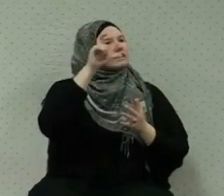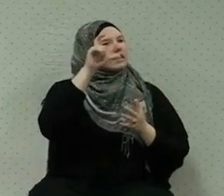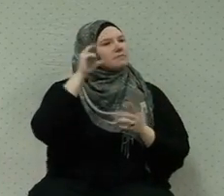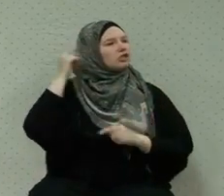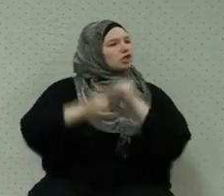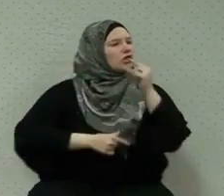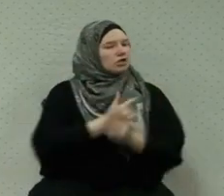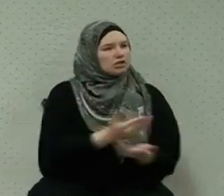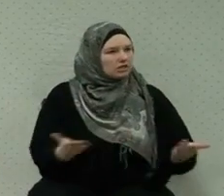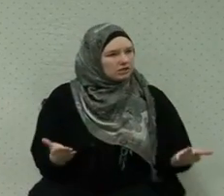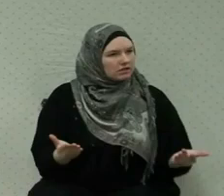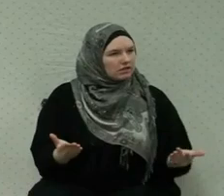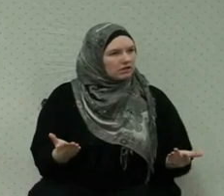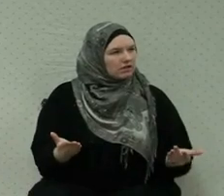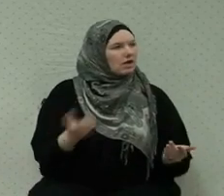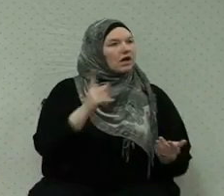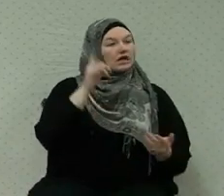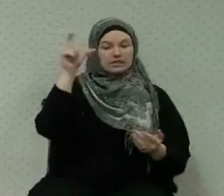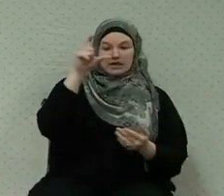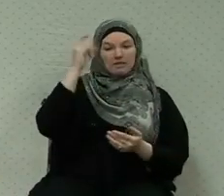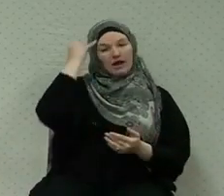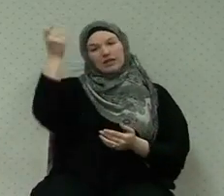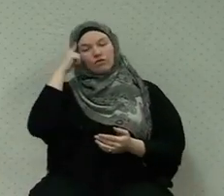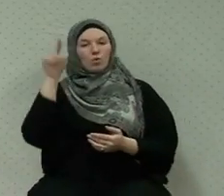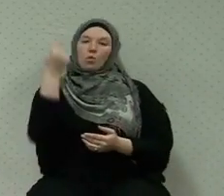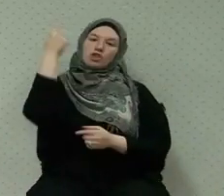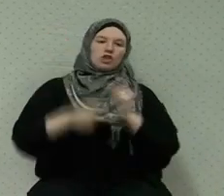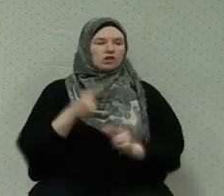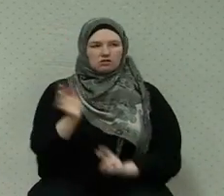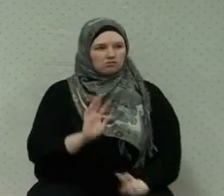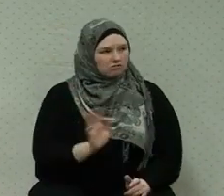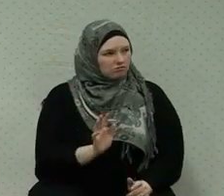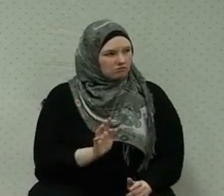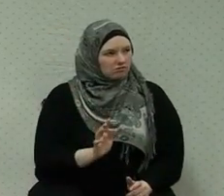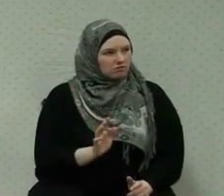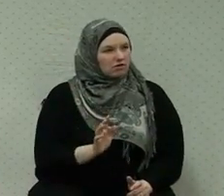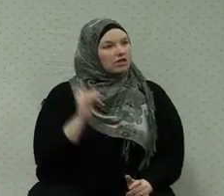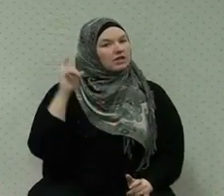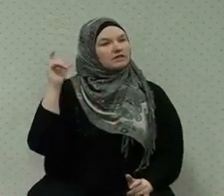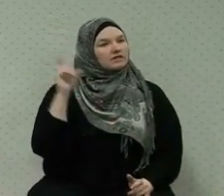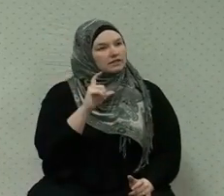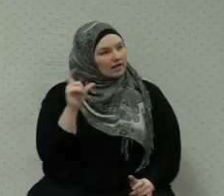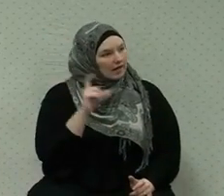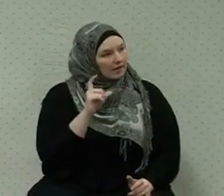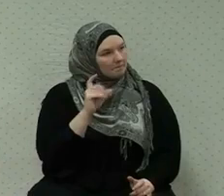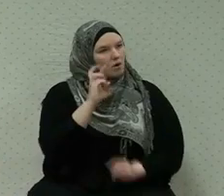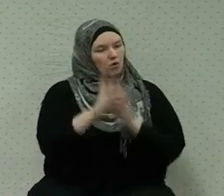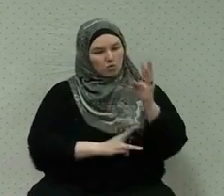not an idea for a generation. It is a view, a world